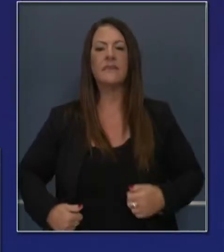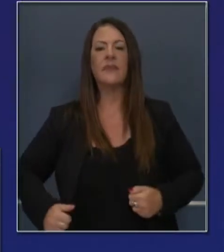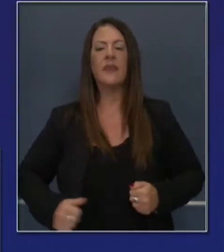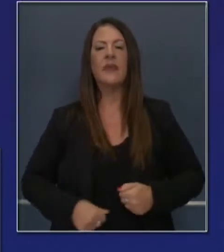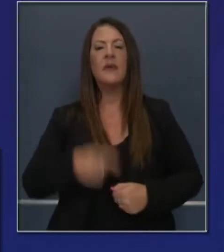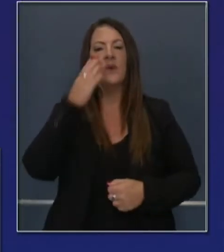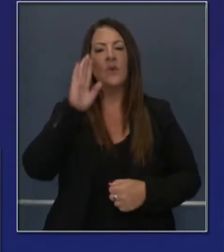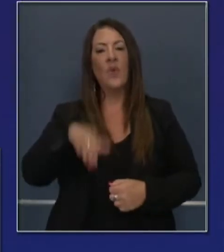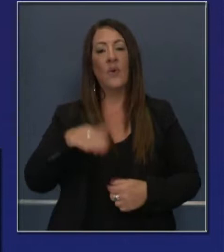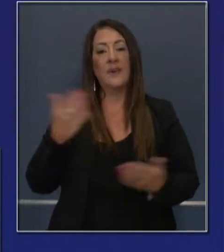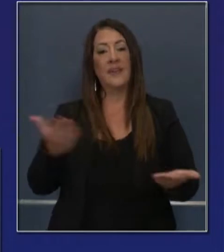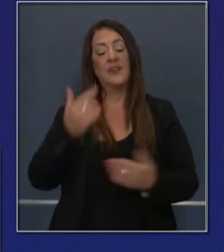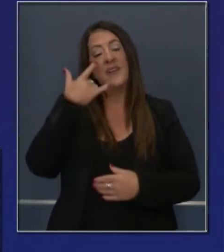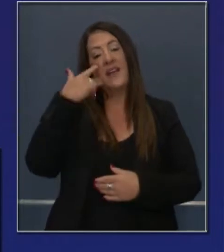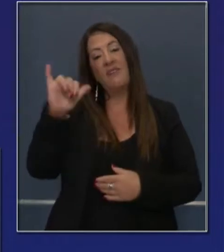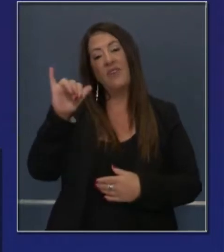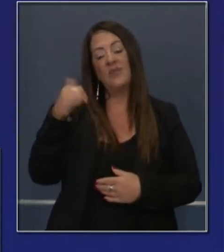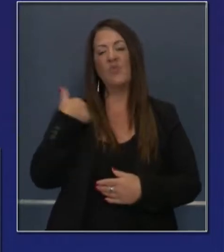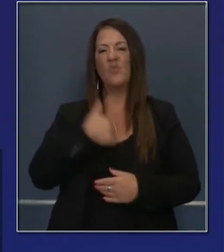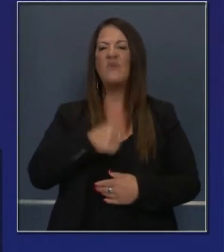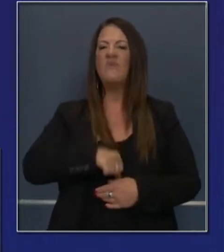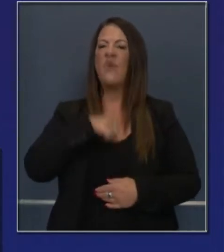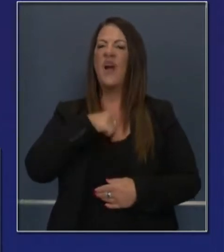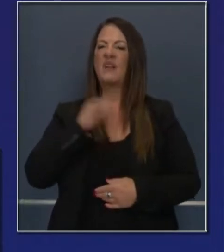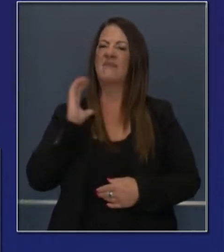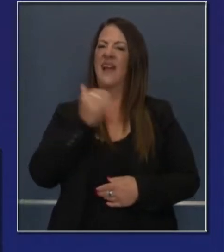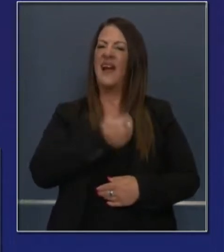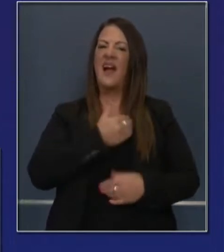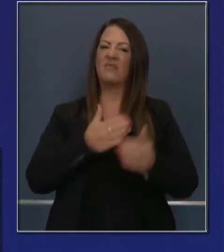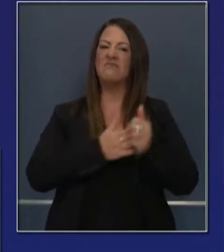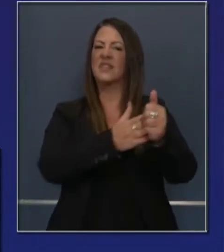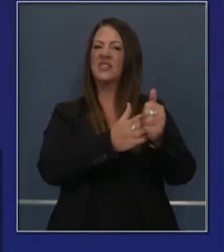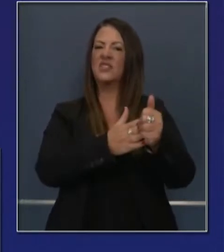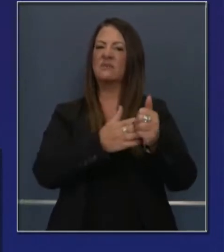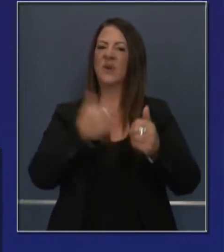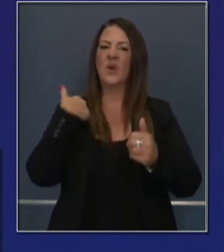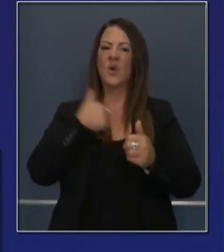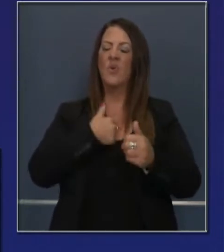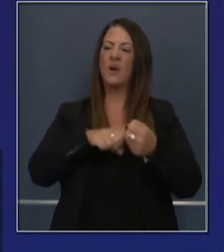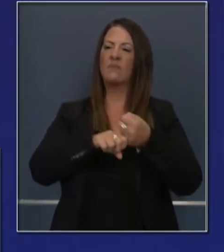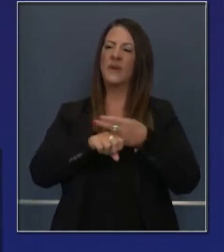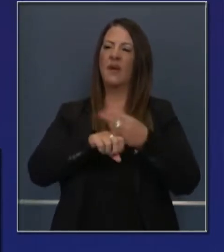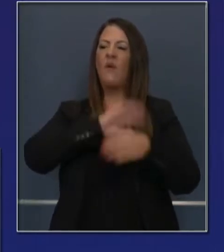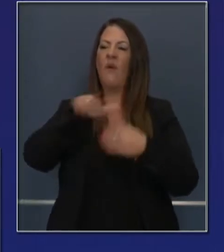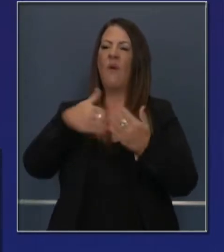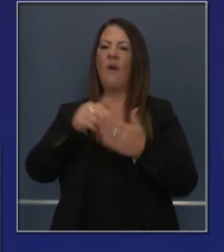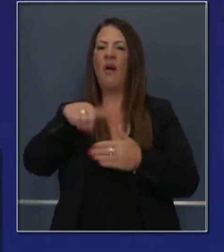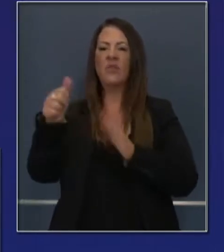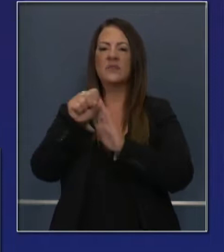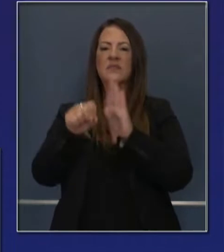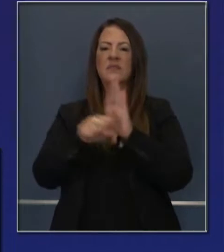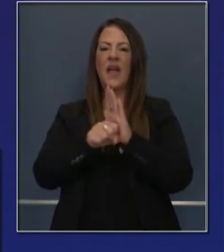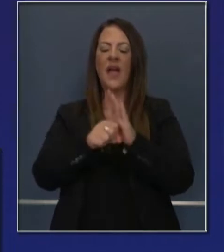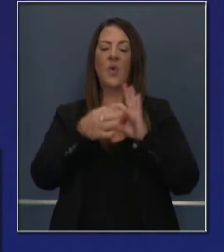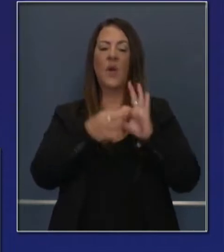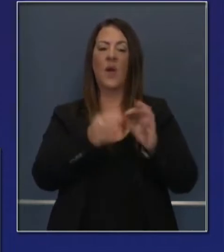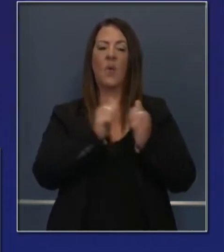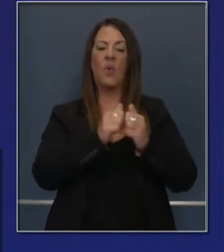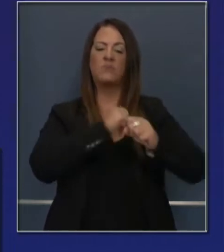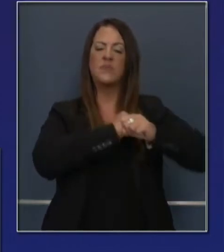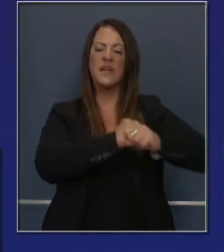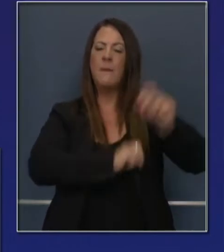California is very proud of its leadership, leading the nation in renter protection. You may recall last year, a bill,